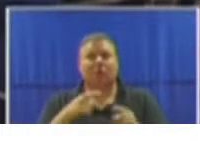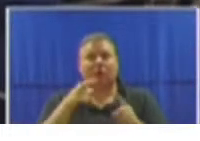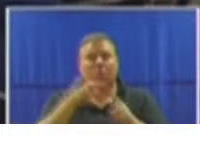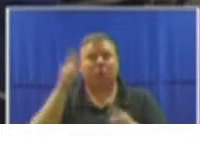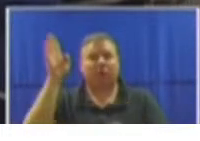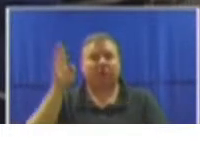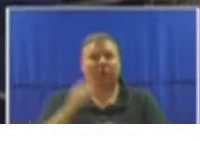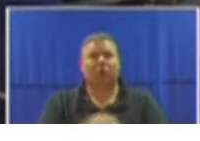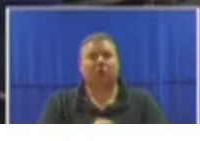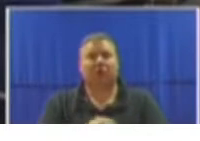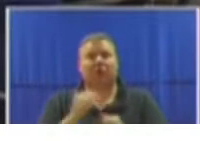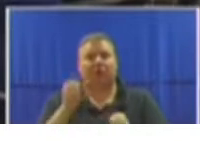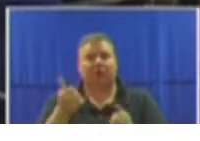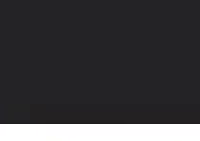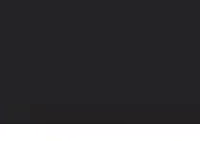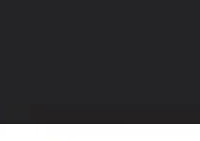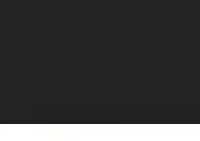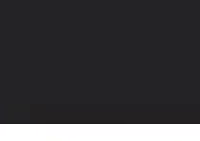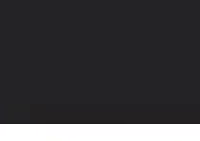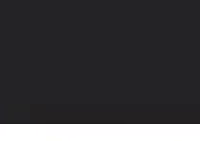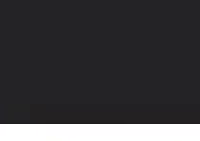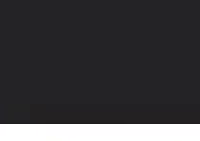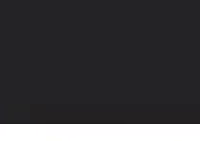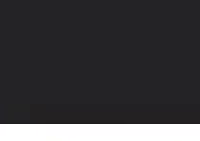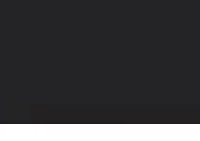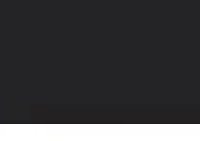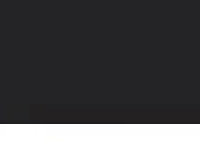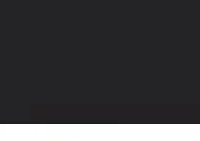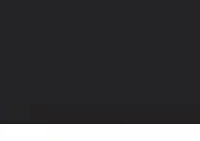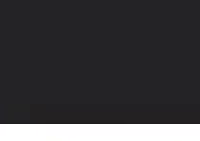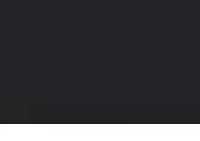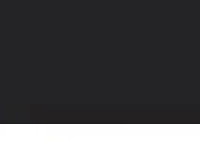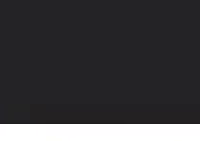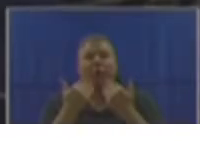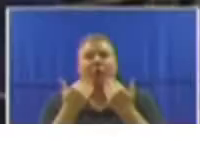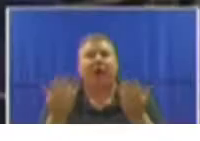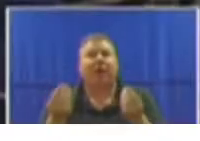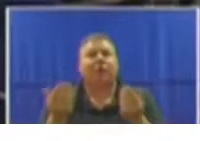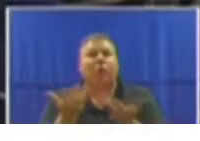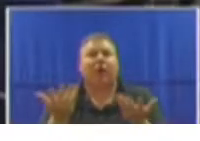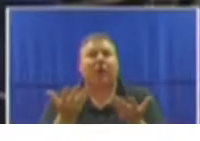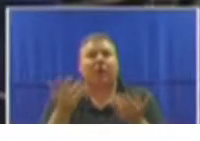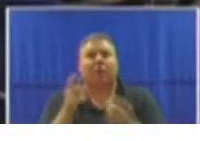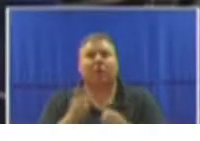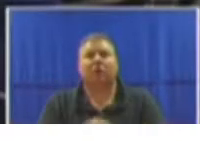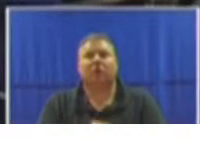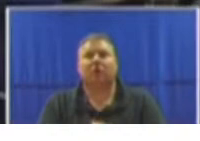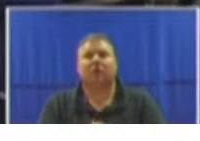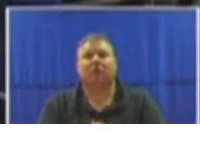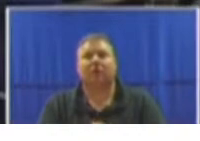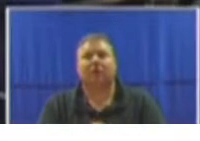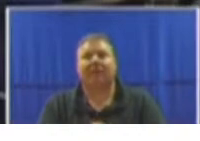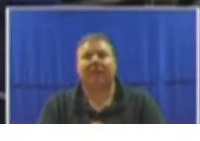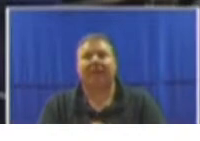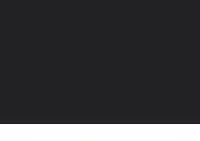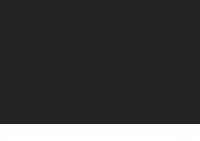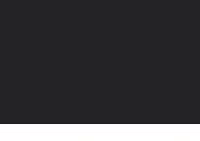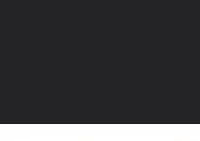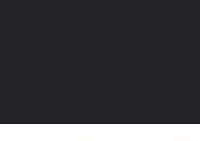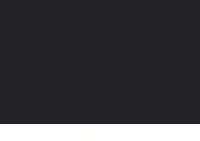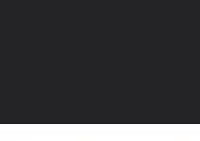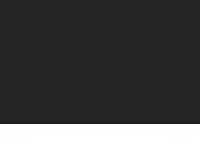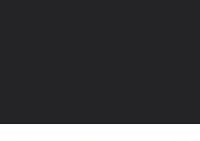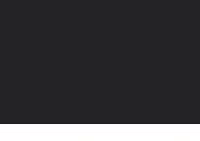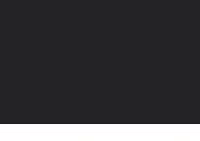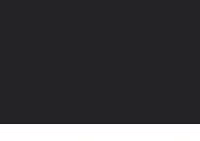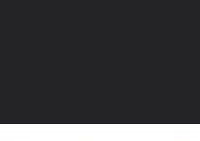order, then I recognize you. point of order, Honorable Who Speaker. is that and where is that person, honorable member? I'm on virtual platform,